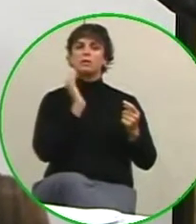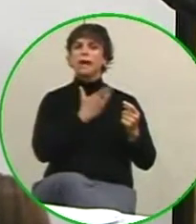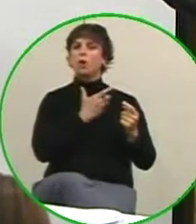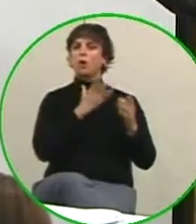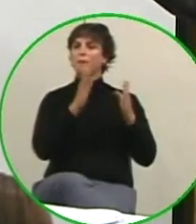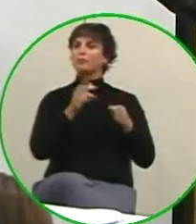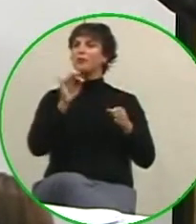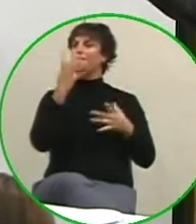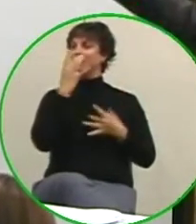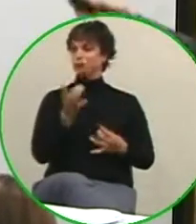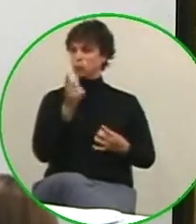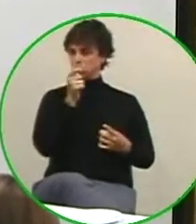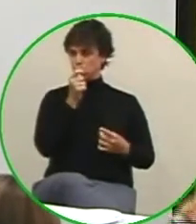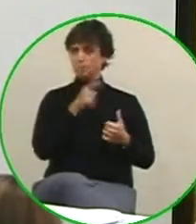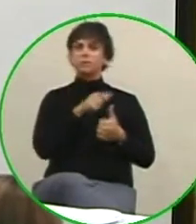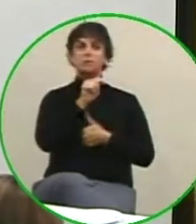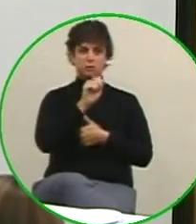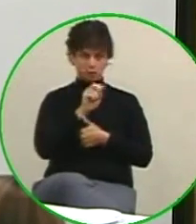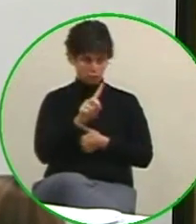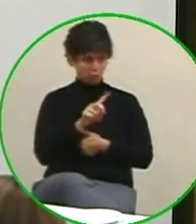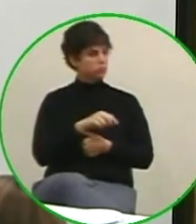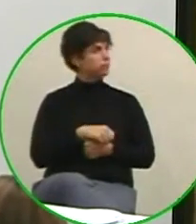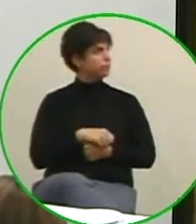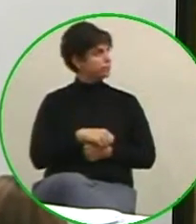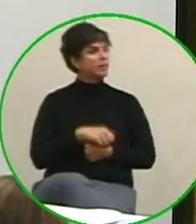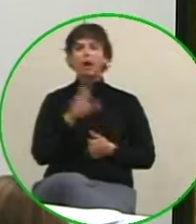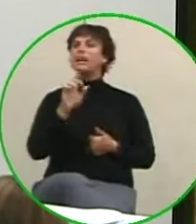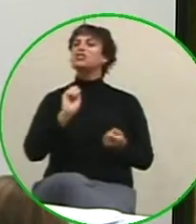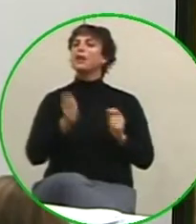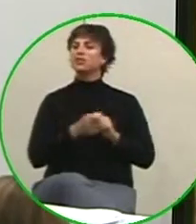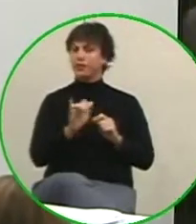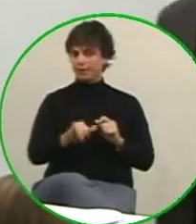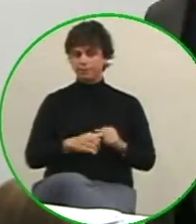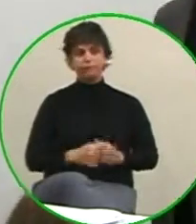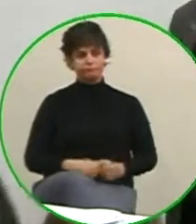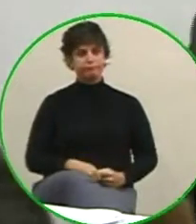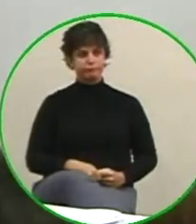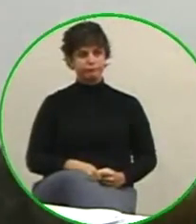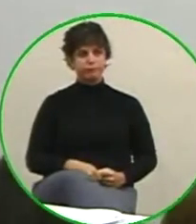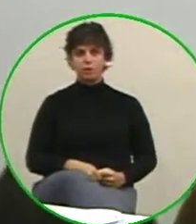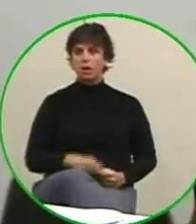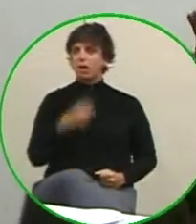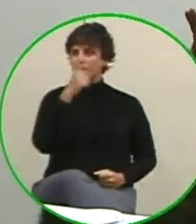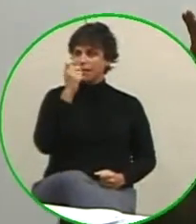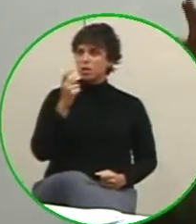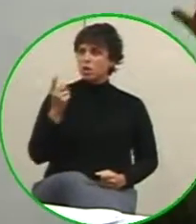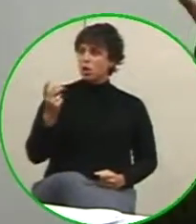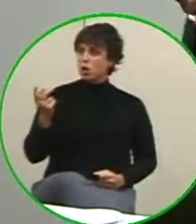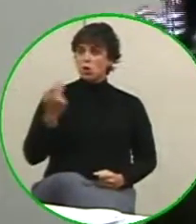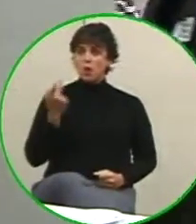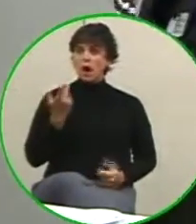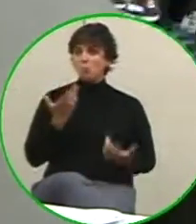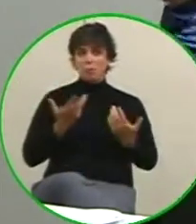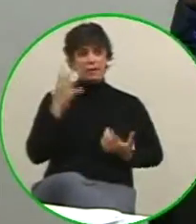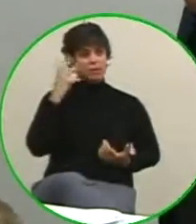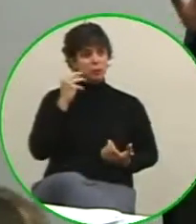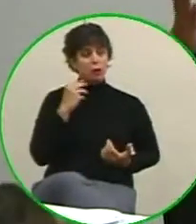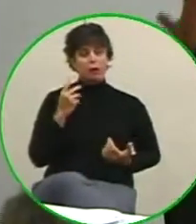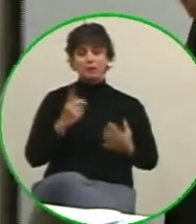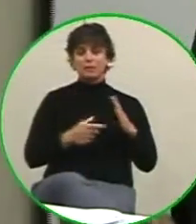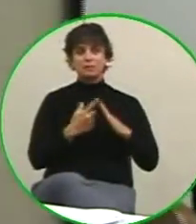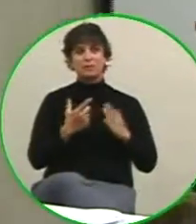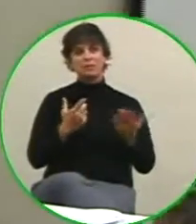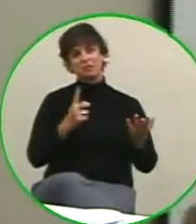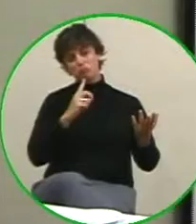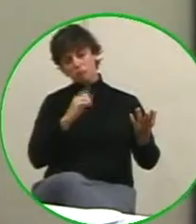interest here? Todd. Let's change that, because you and I have probably experienced a place where it's